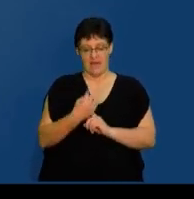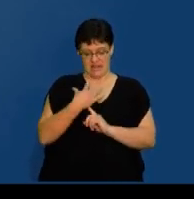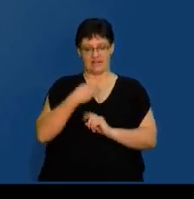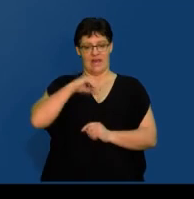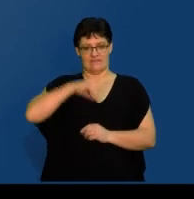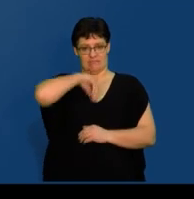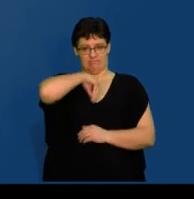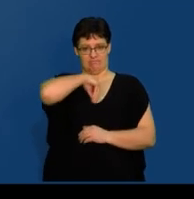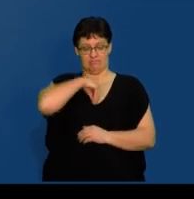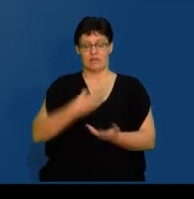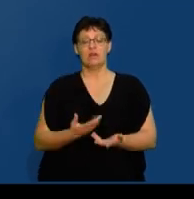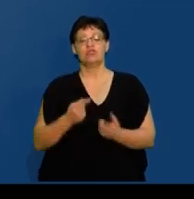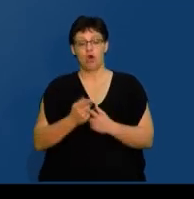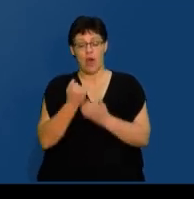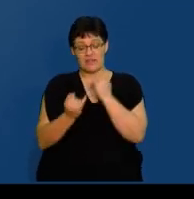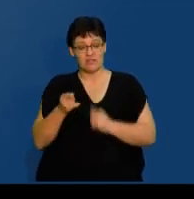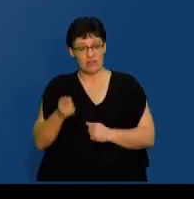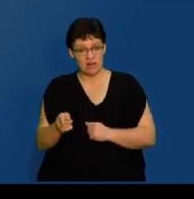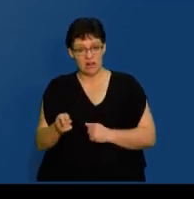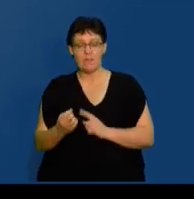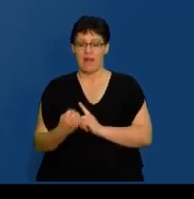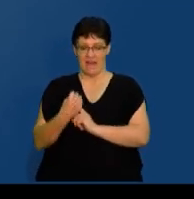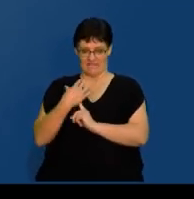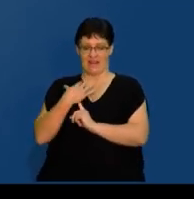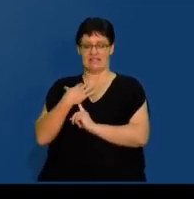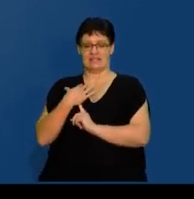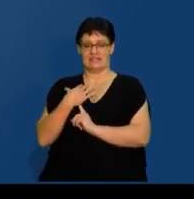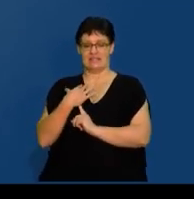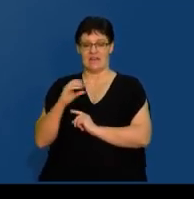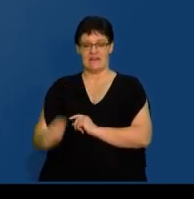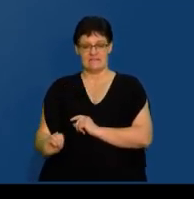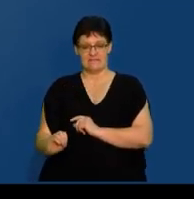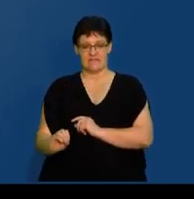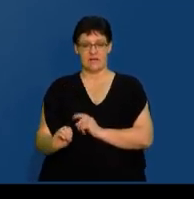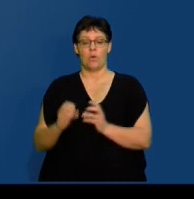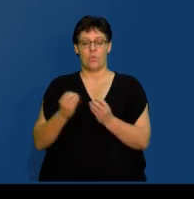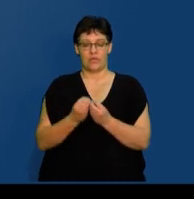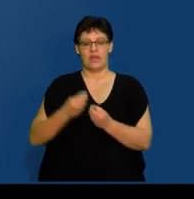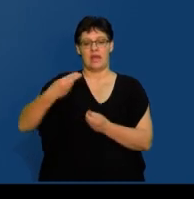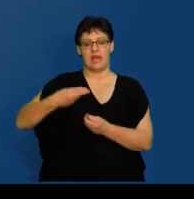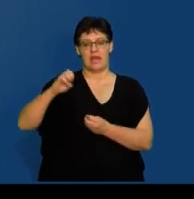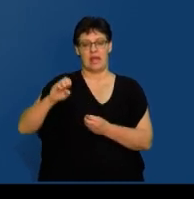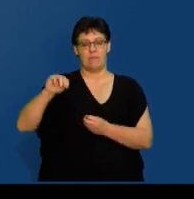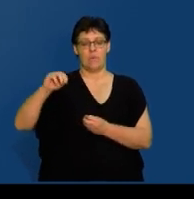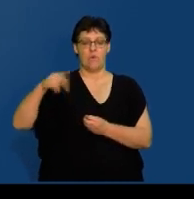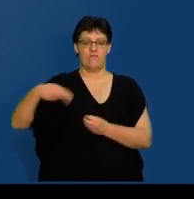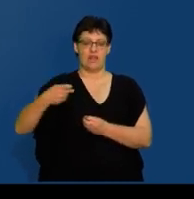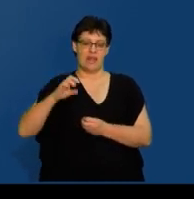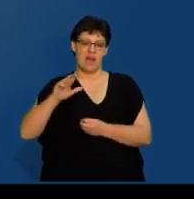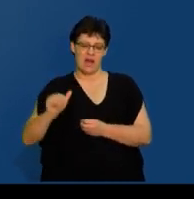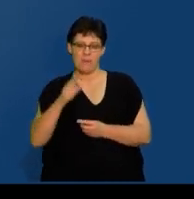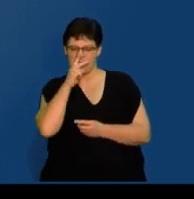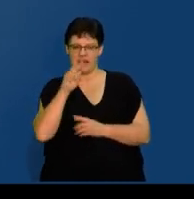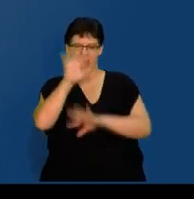the condition. So these individuals have been affected, in this case, with hemophilia, or maybe if we're looking at